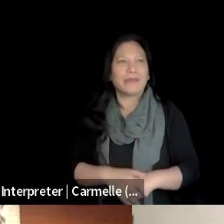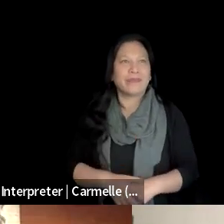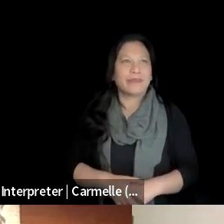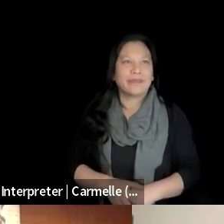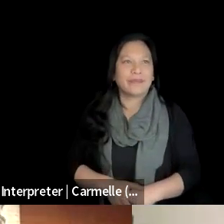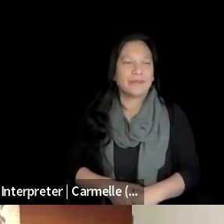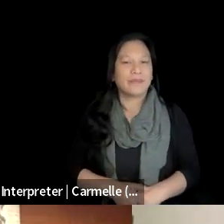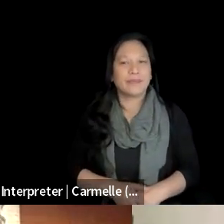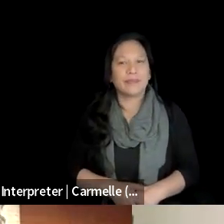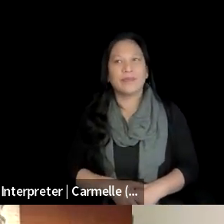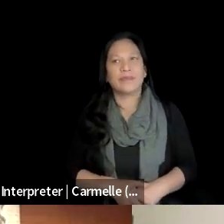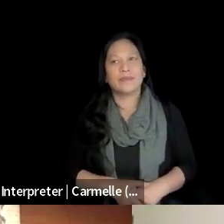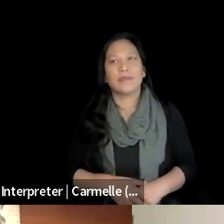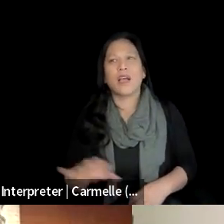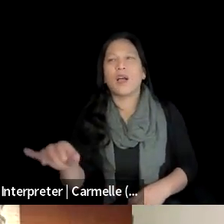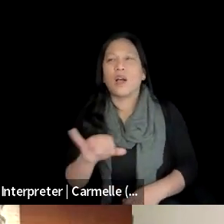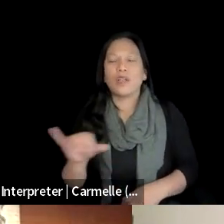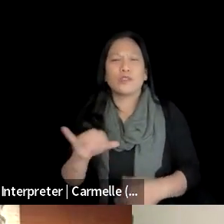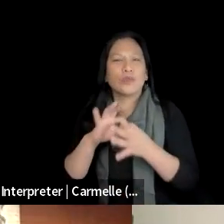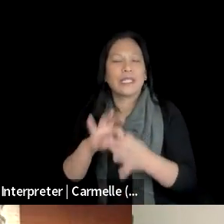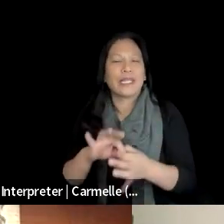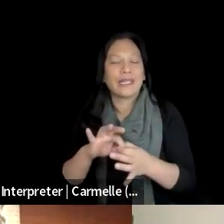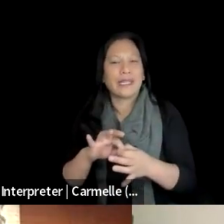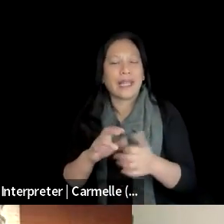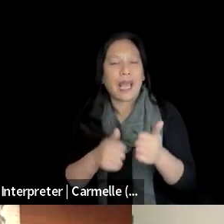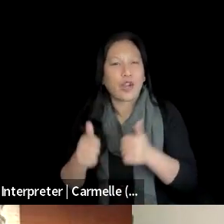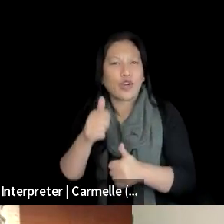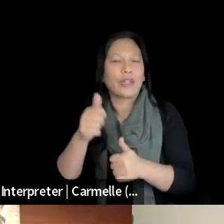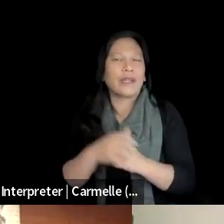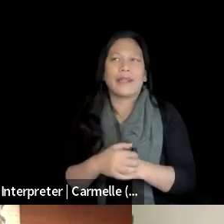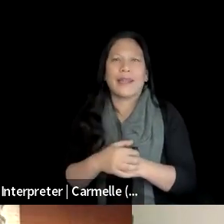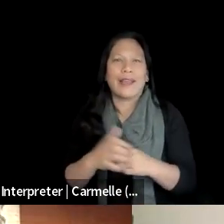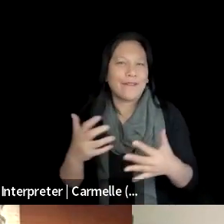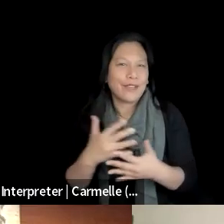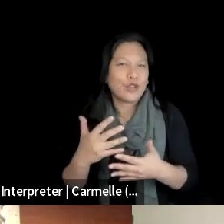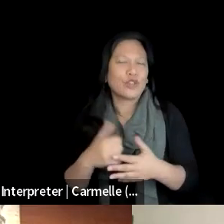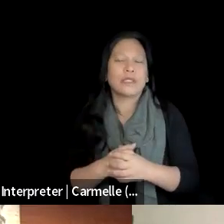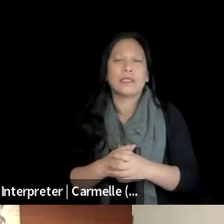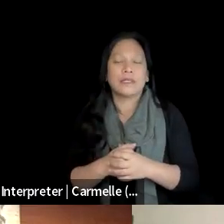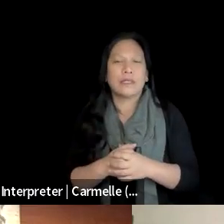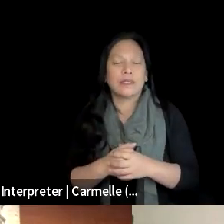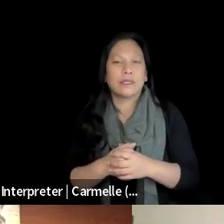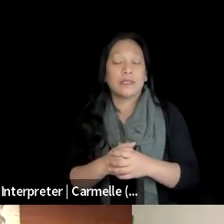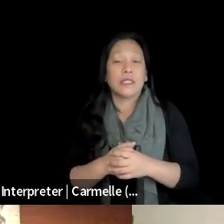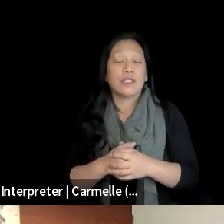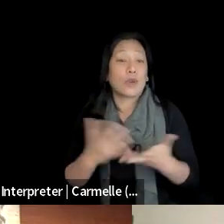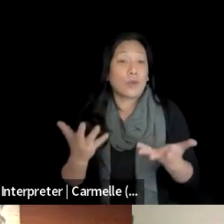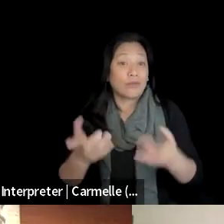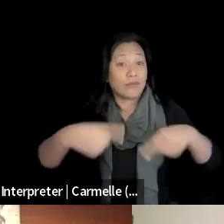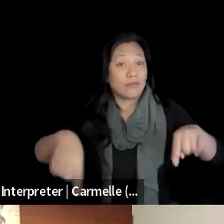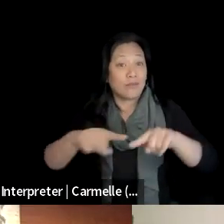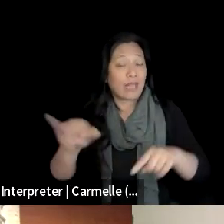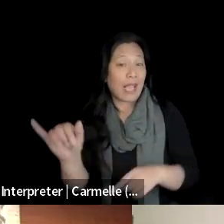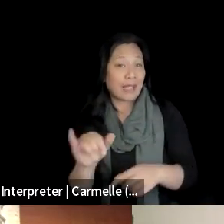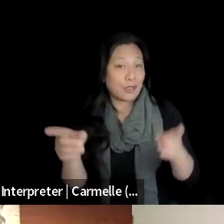that I think it's around hierarchy and our own anxieties and fears, and what, as directors, if you're going to